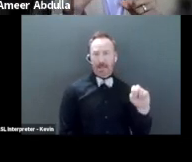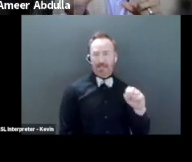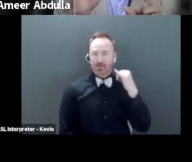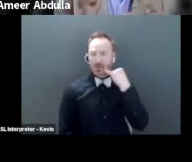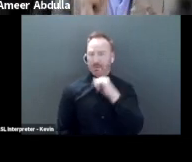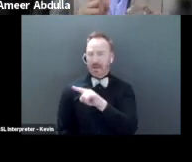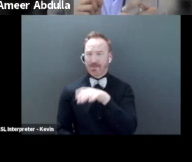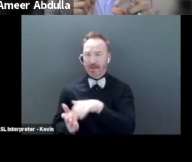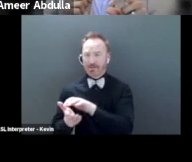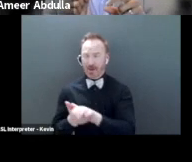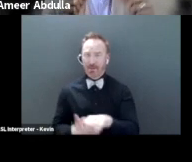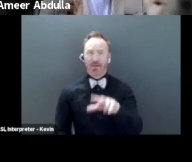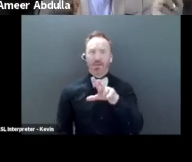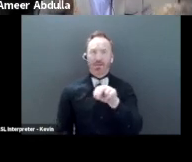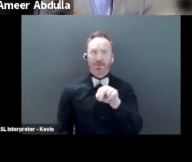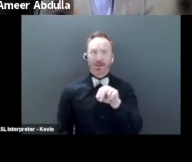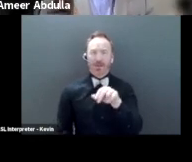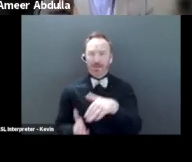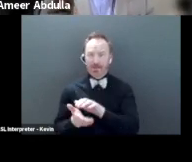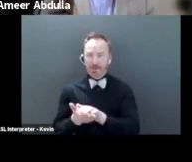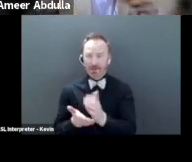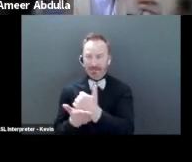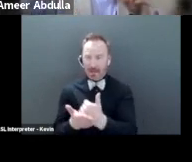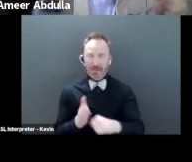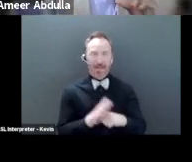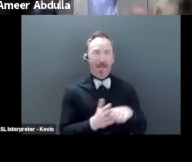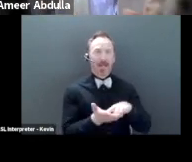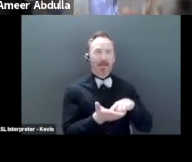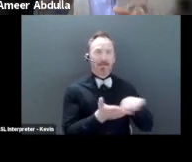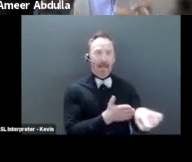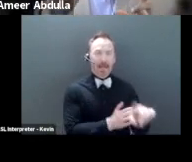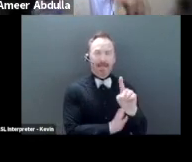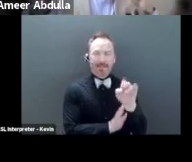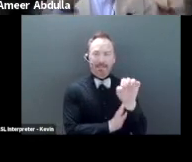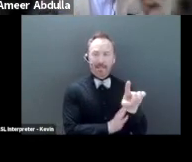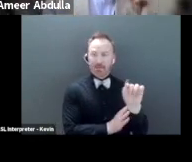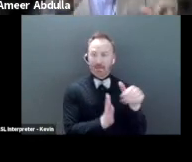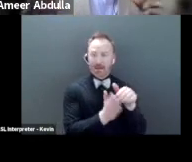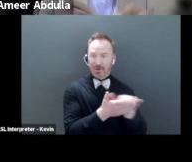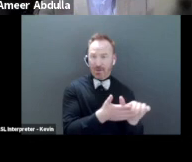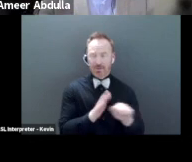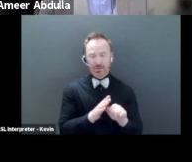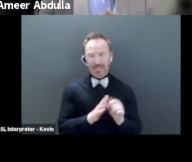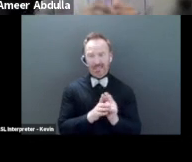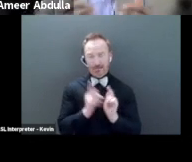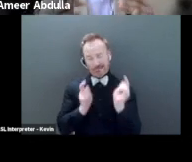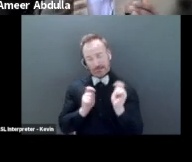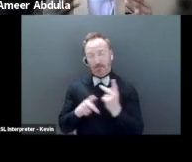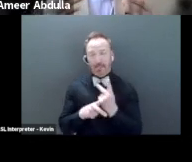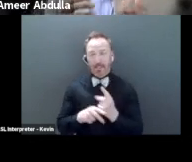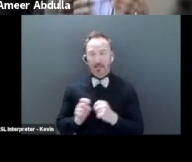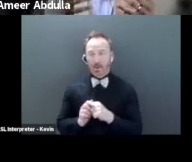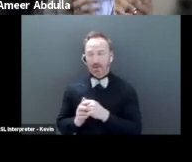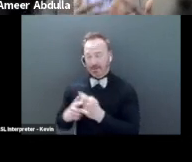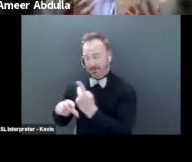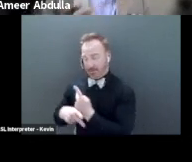$30,000 salary and a $20,000 dividend? What actually happens? And you can play with them to find out, using the two calculators to find out,